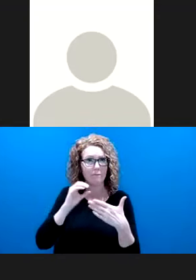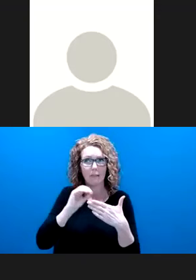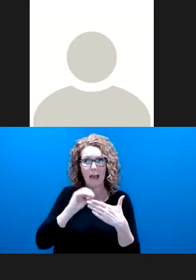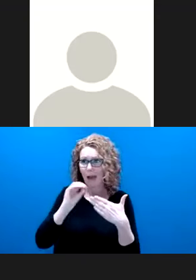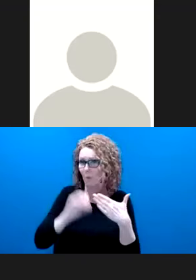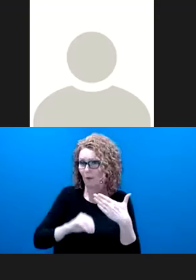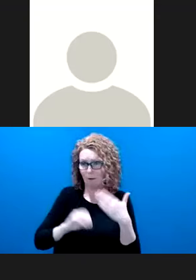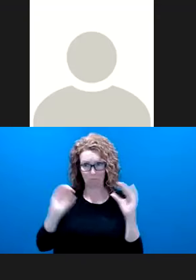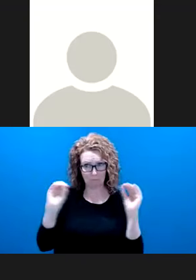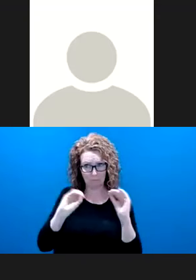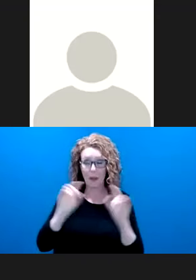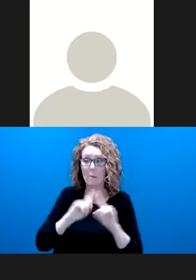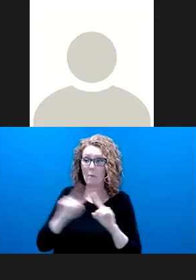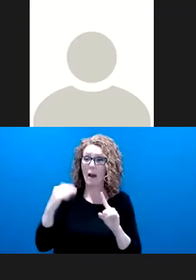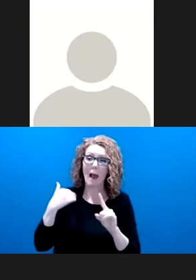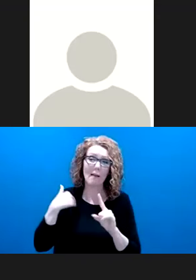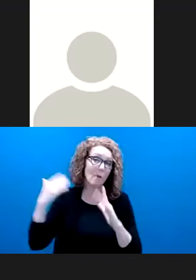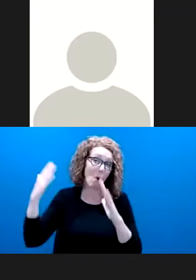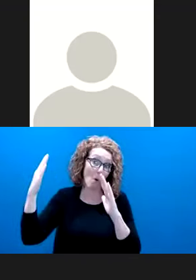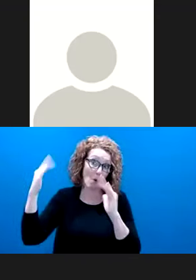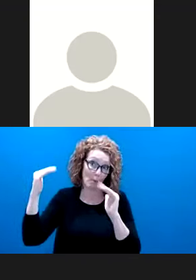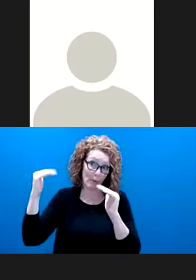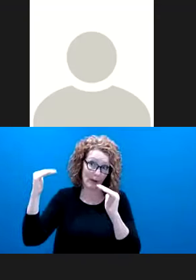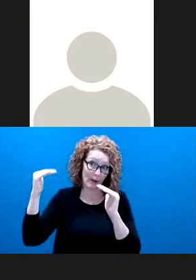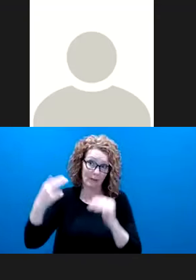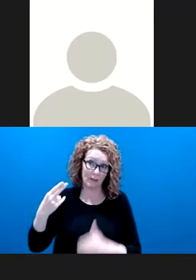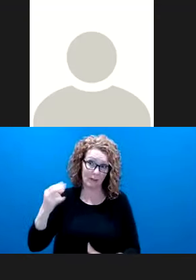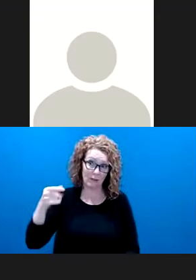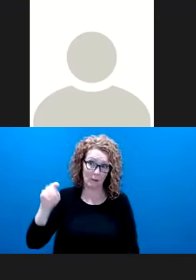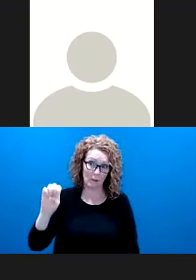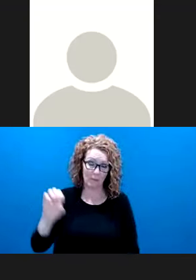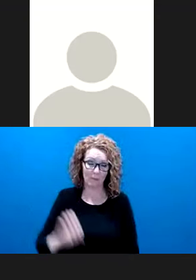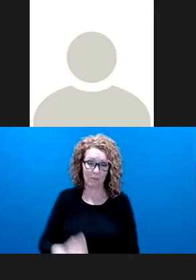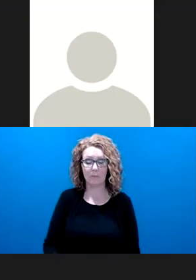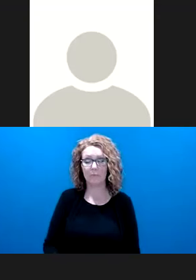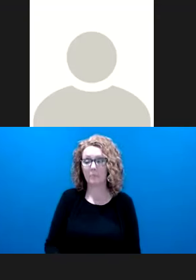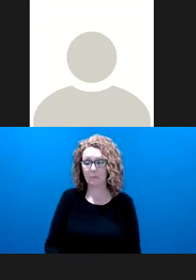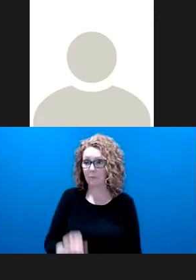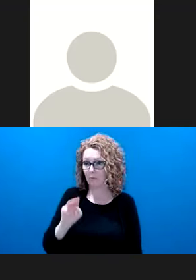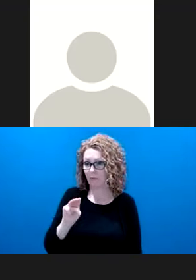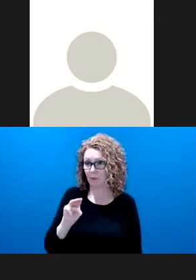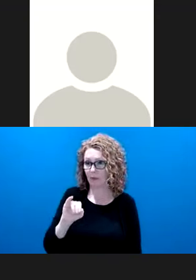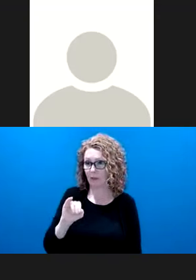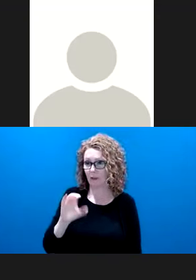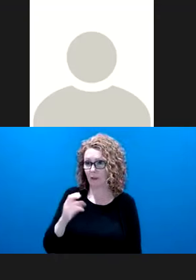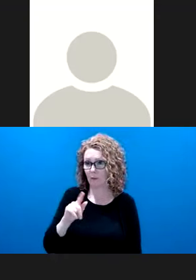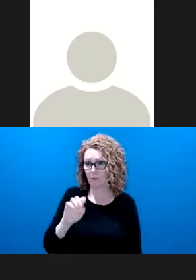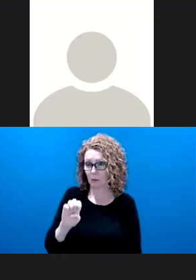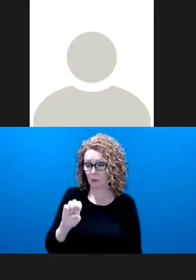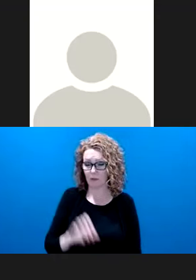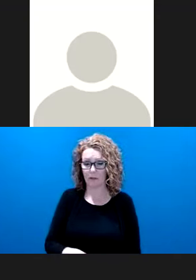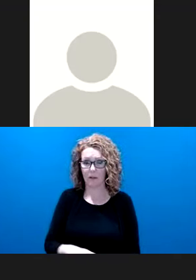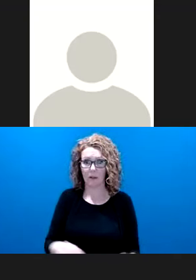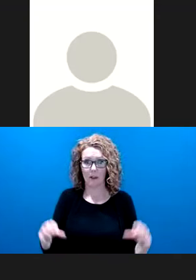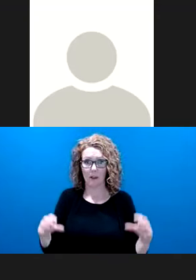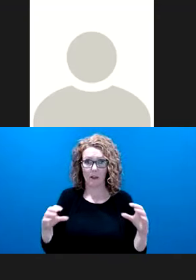pinpointed outcome, if that makes sense. Okay, I think because the more complicated and the more information